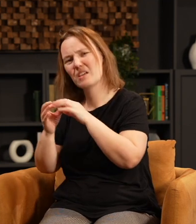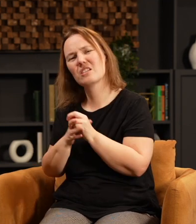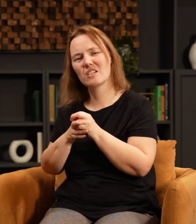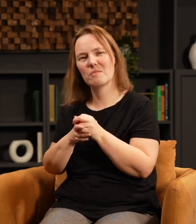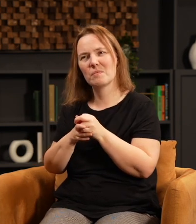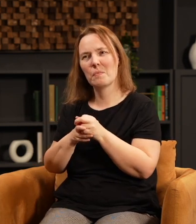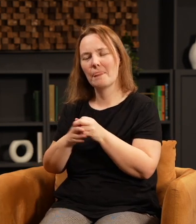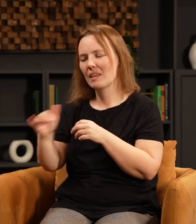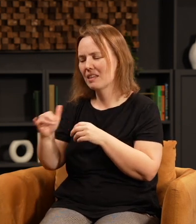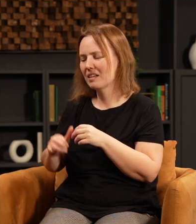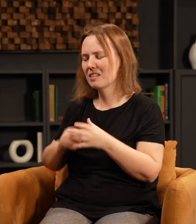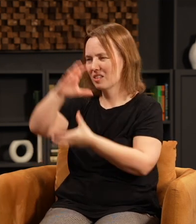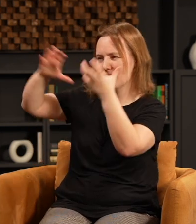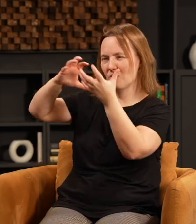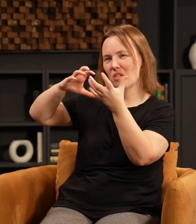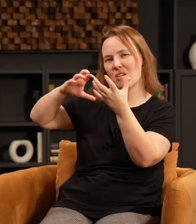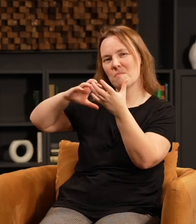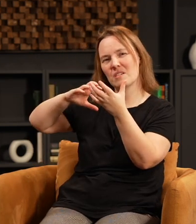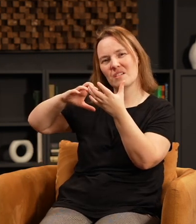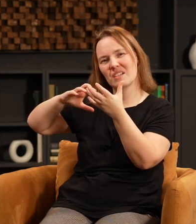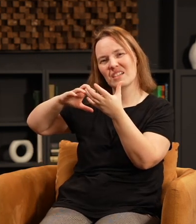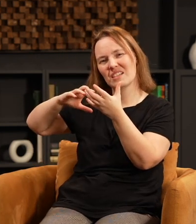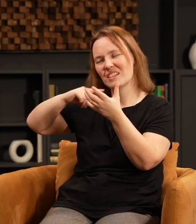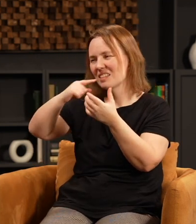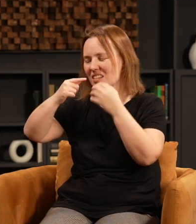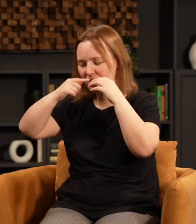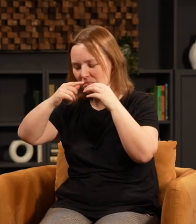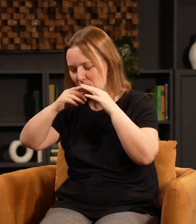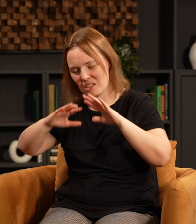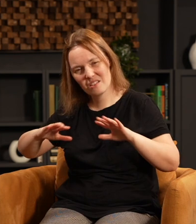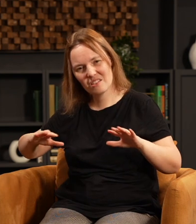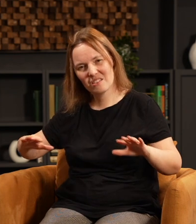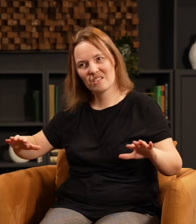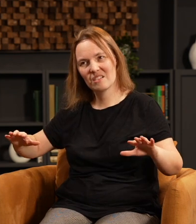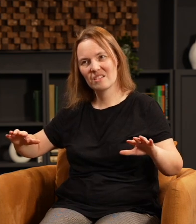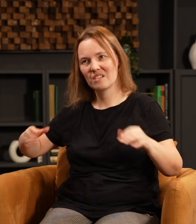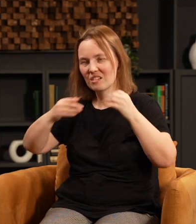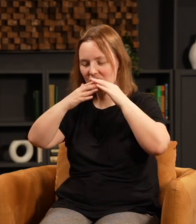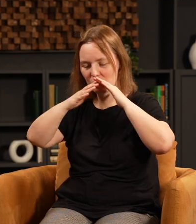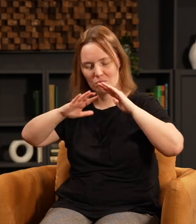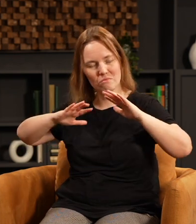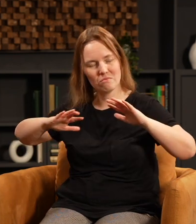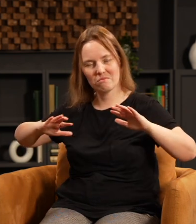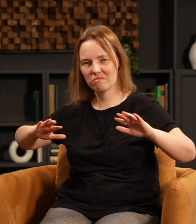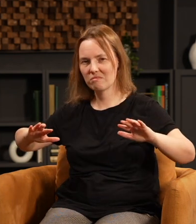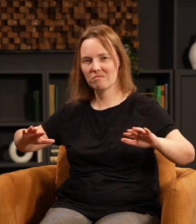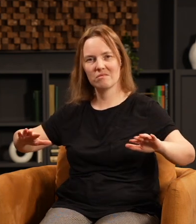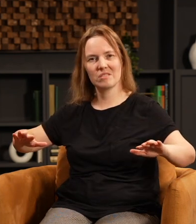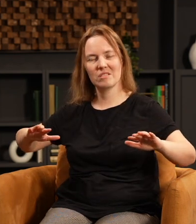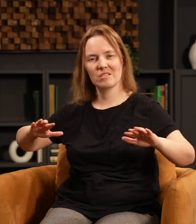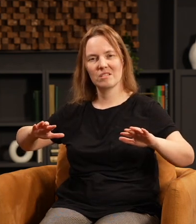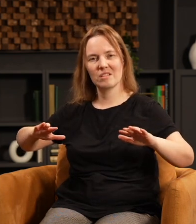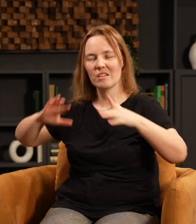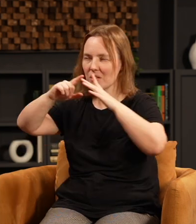on the Sea of Galilee, he says, peace, be still, quiet, hush. And we can begin to hear him